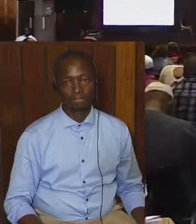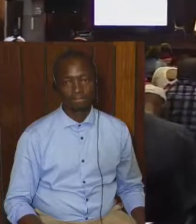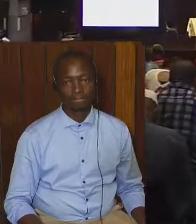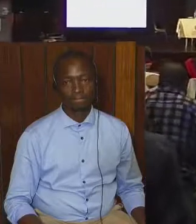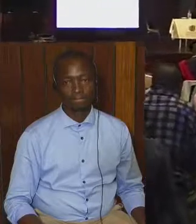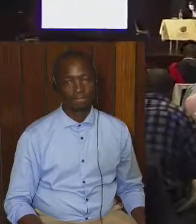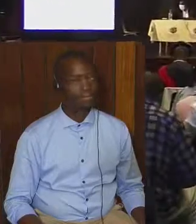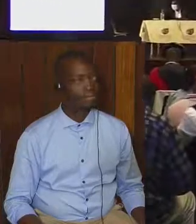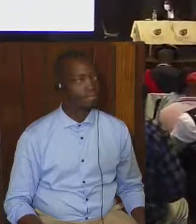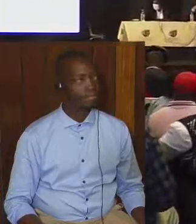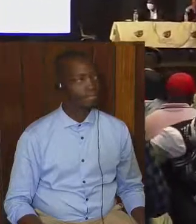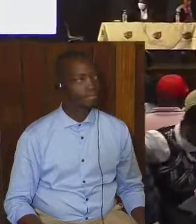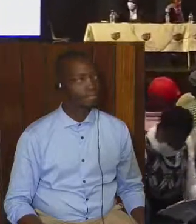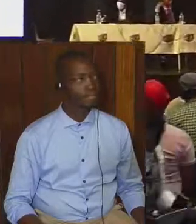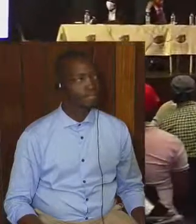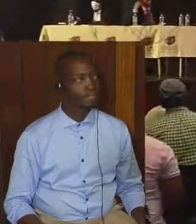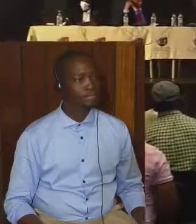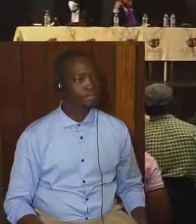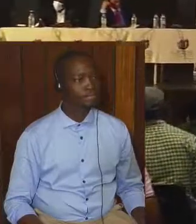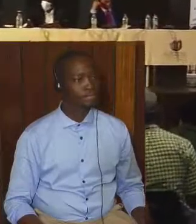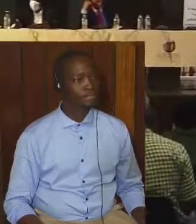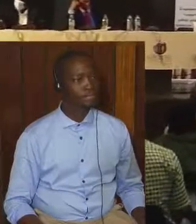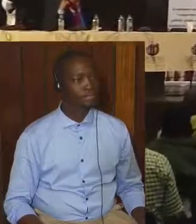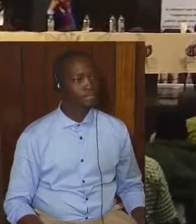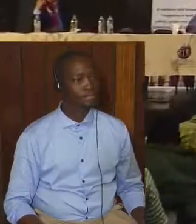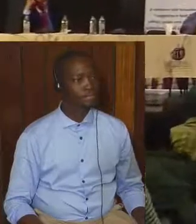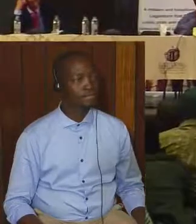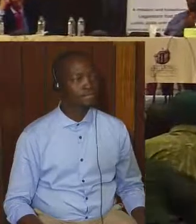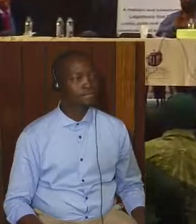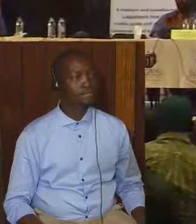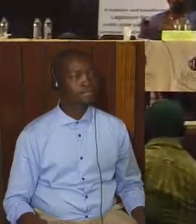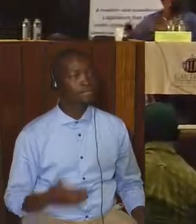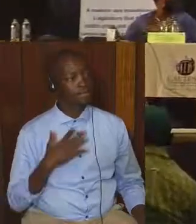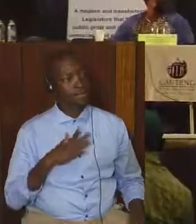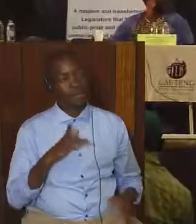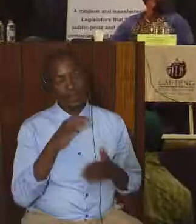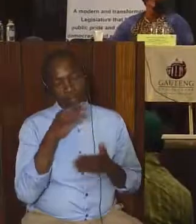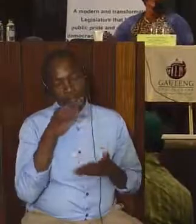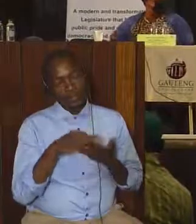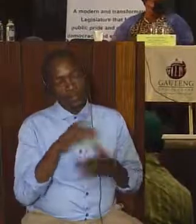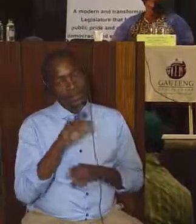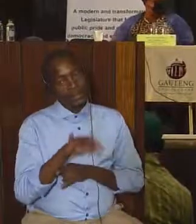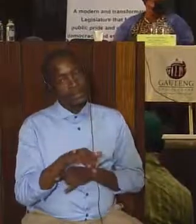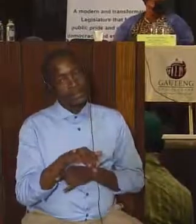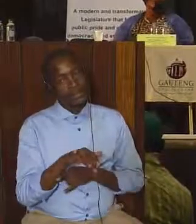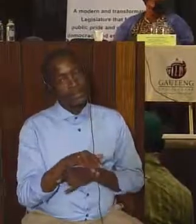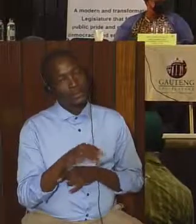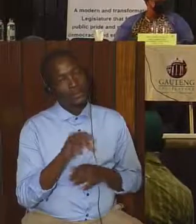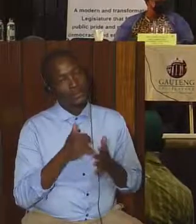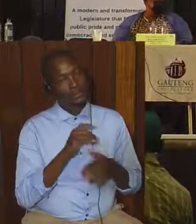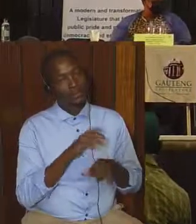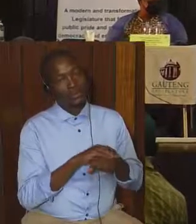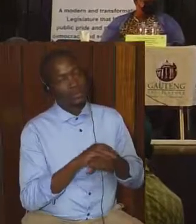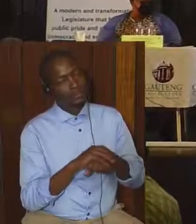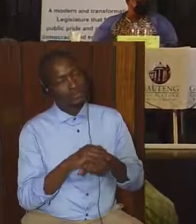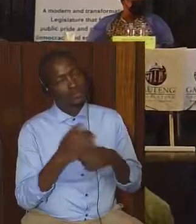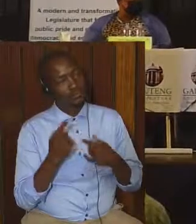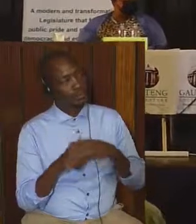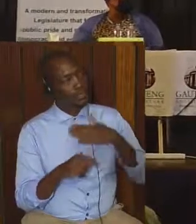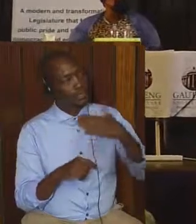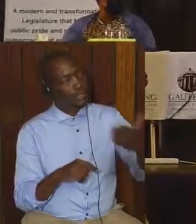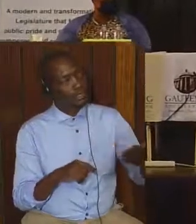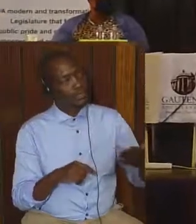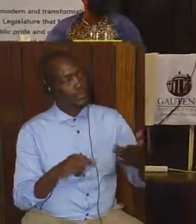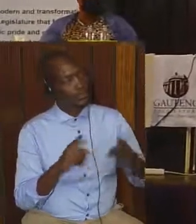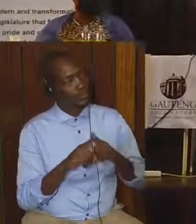I think we've taken all the hands from this side. I want to suggest, I just want to get guidance. Do we take the other side as